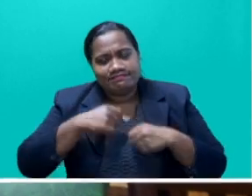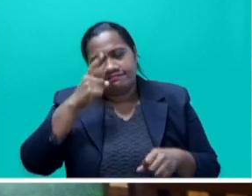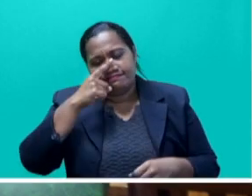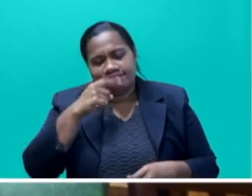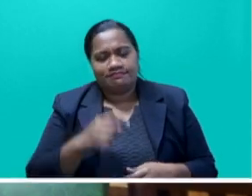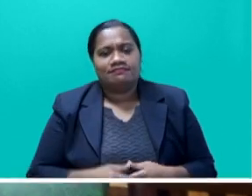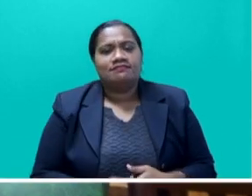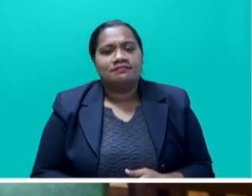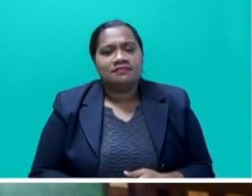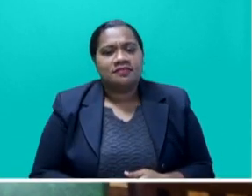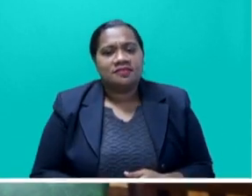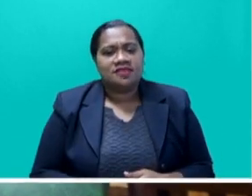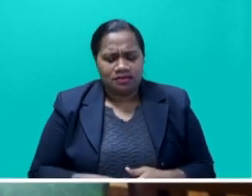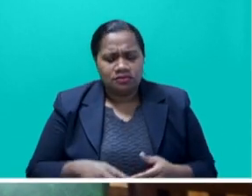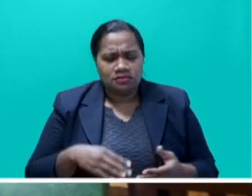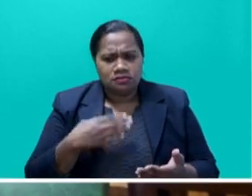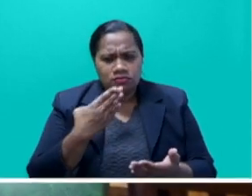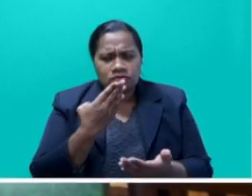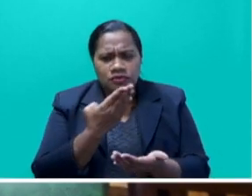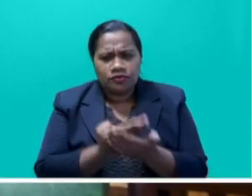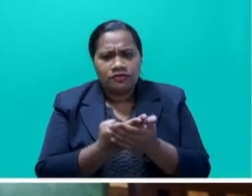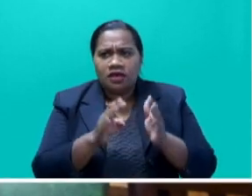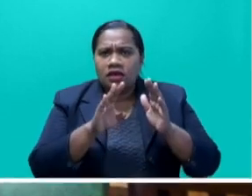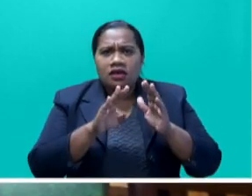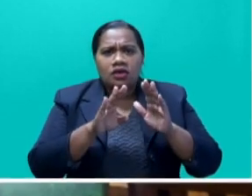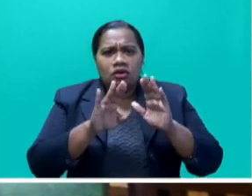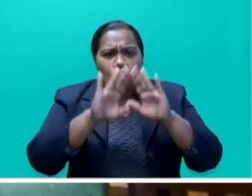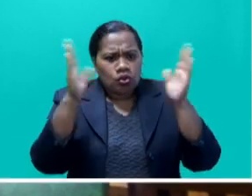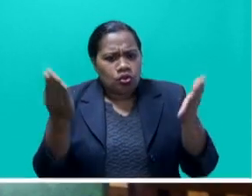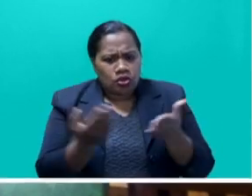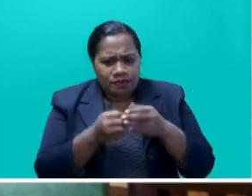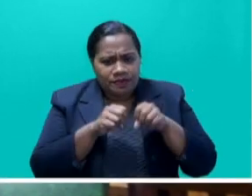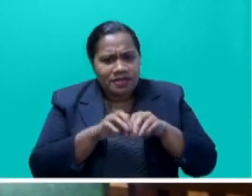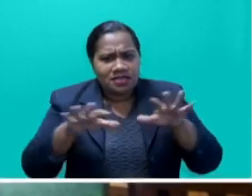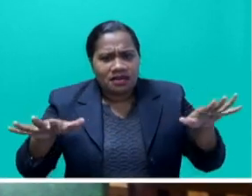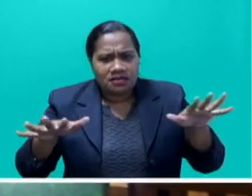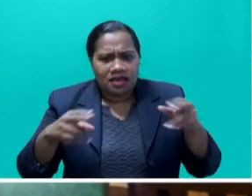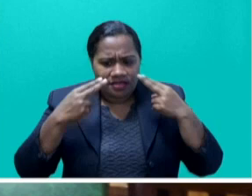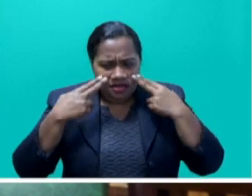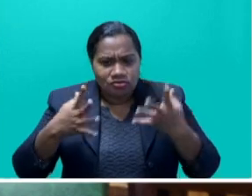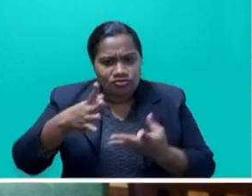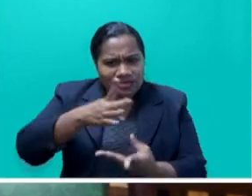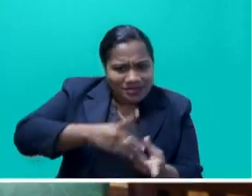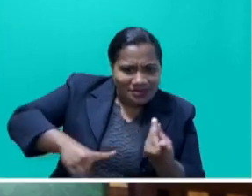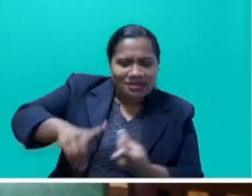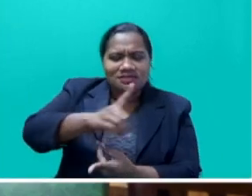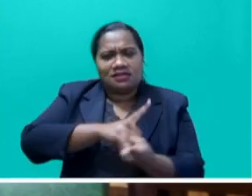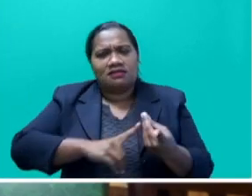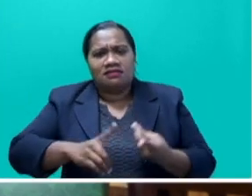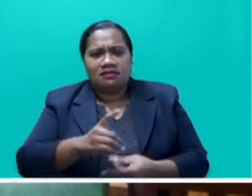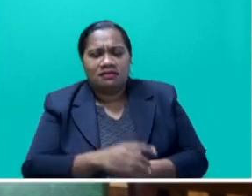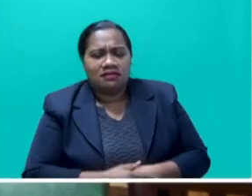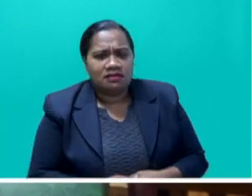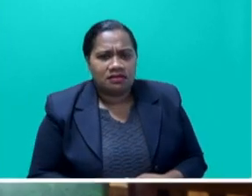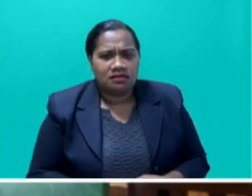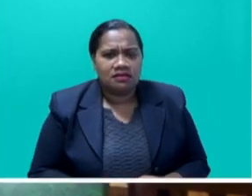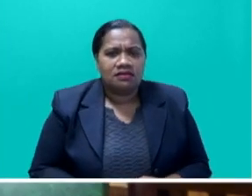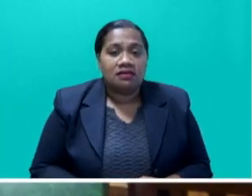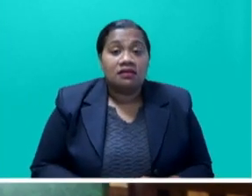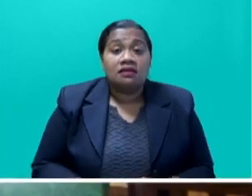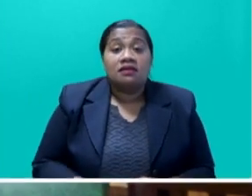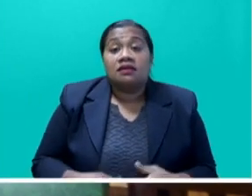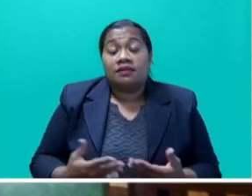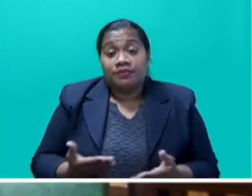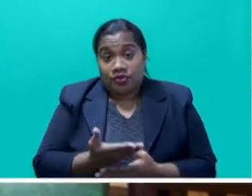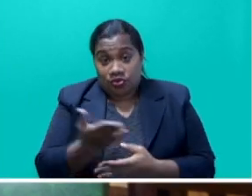evident that the global pandemic and natural disasters have undermined some of our hard-won developments. However, you and the